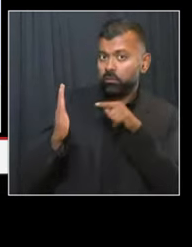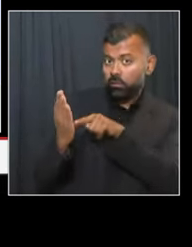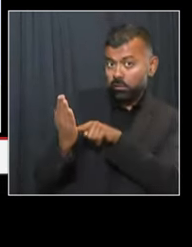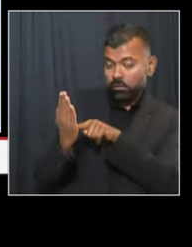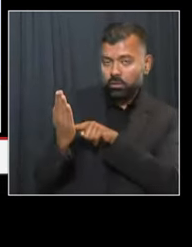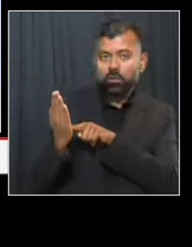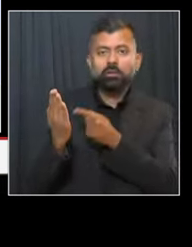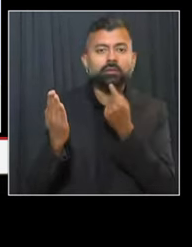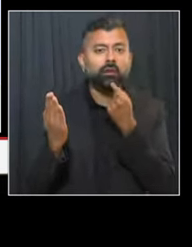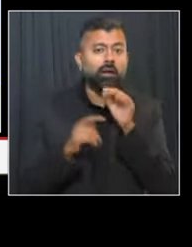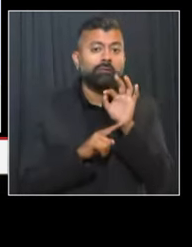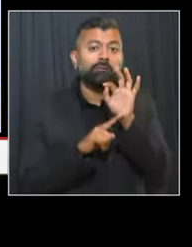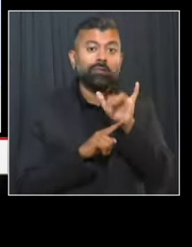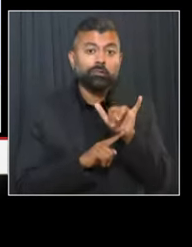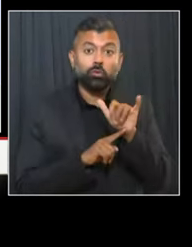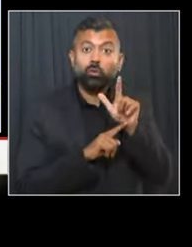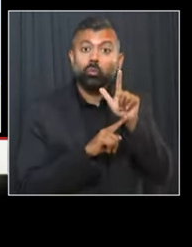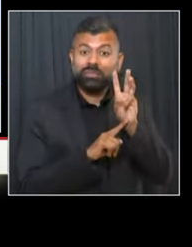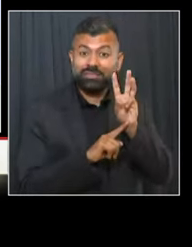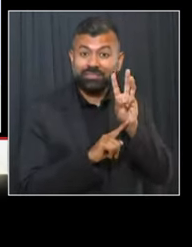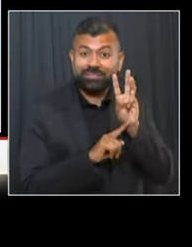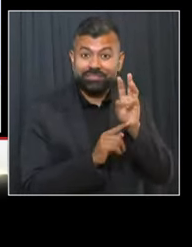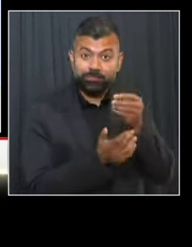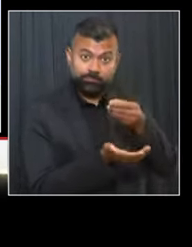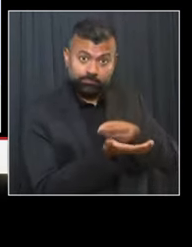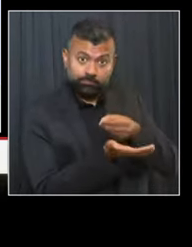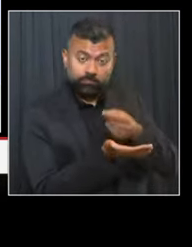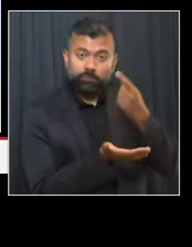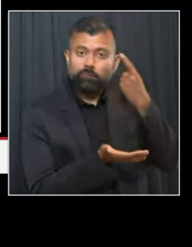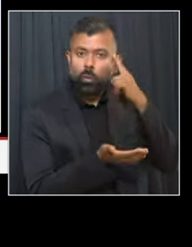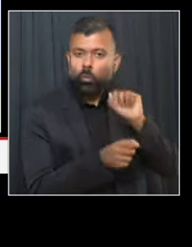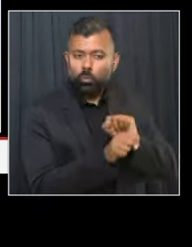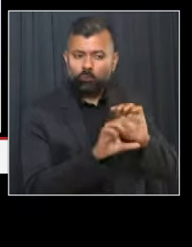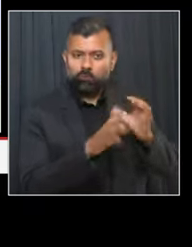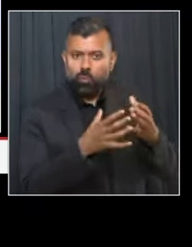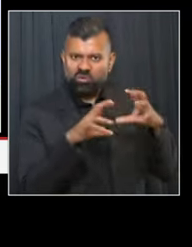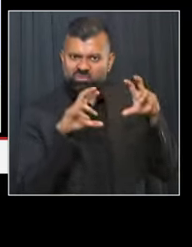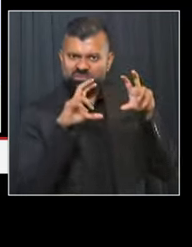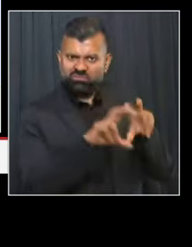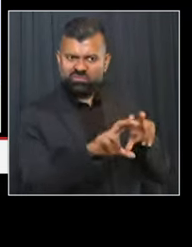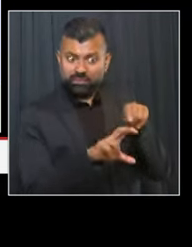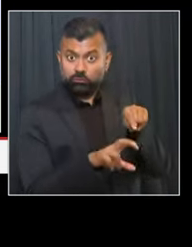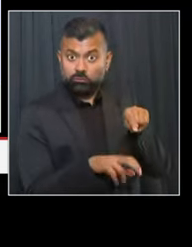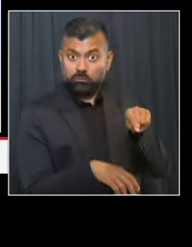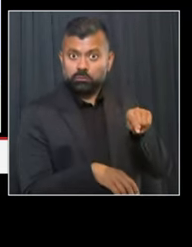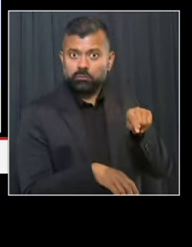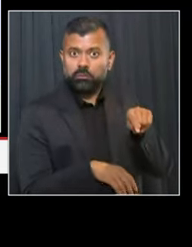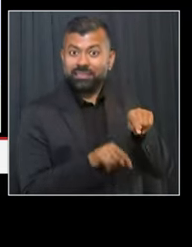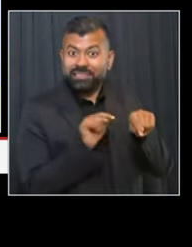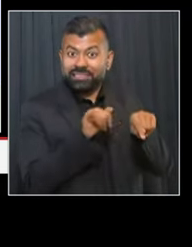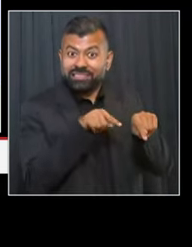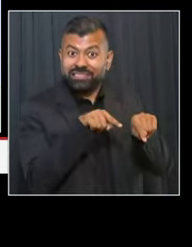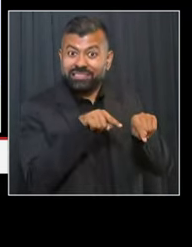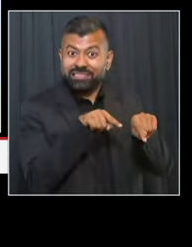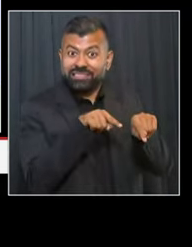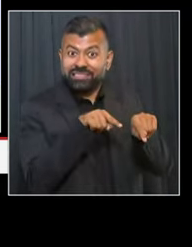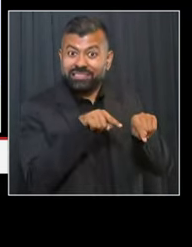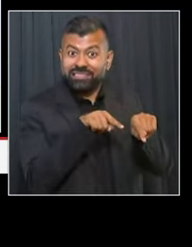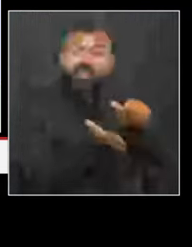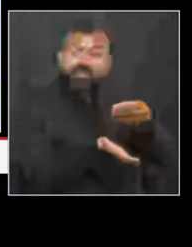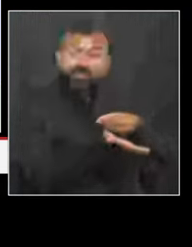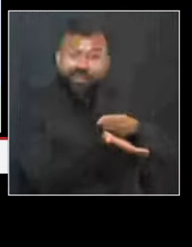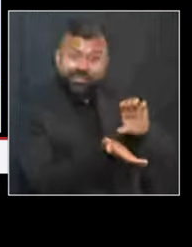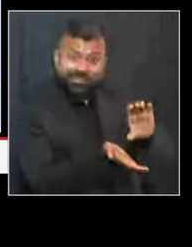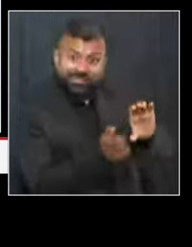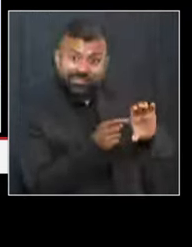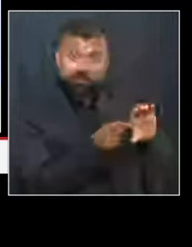funds. This means for any large contract, such as MPD's FOP, the funding for that would be in October at the